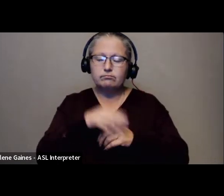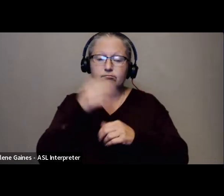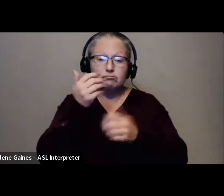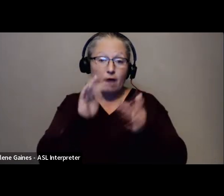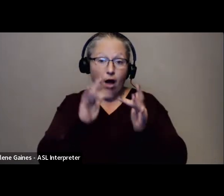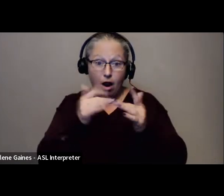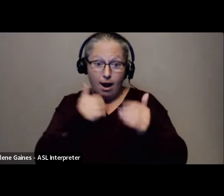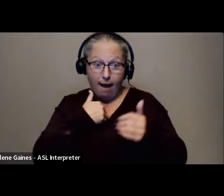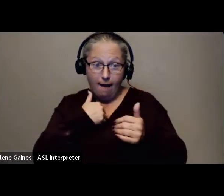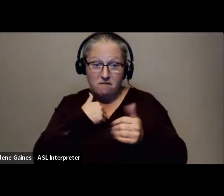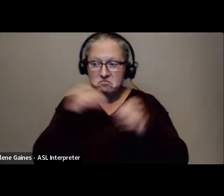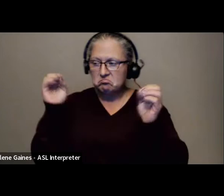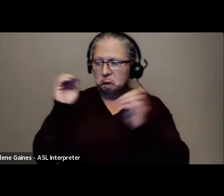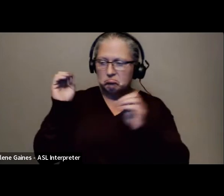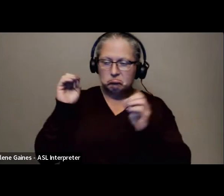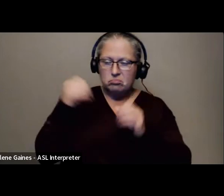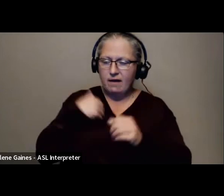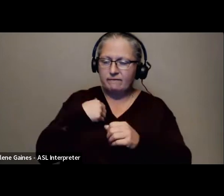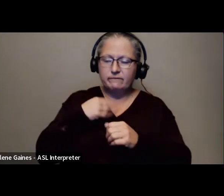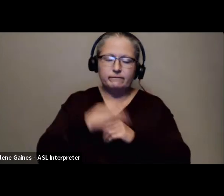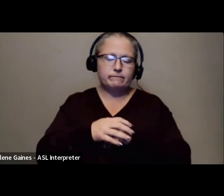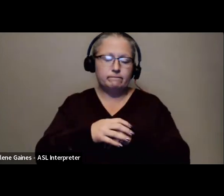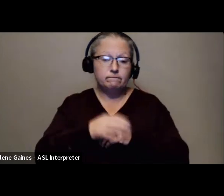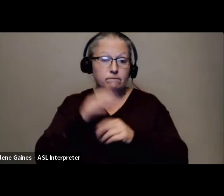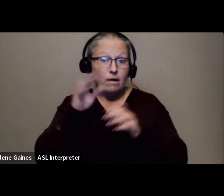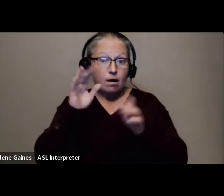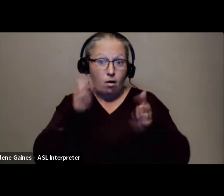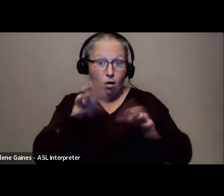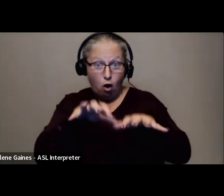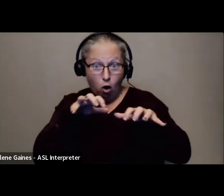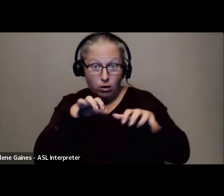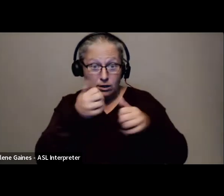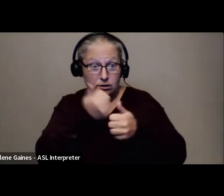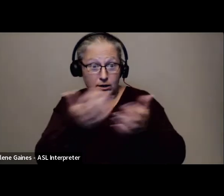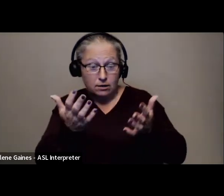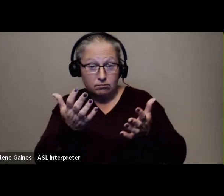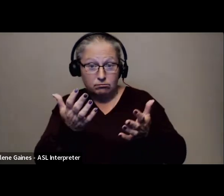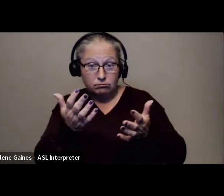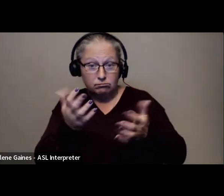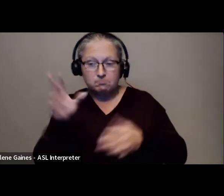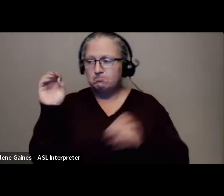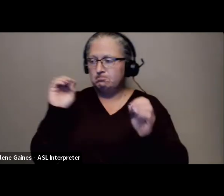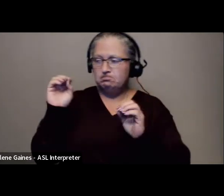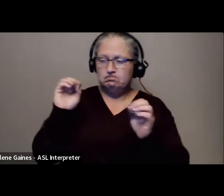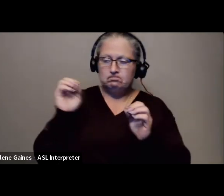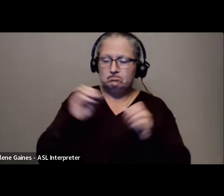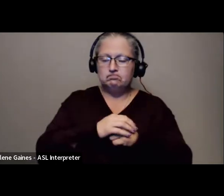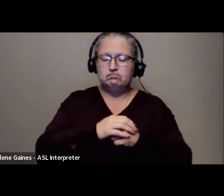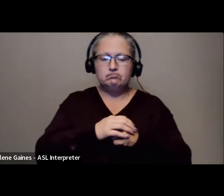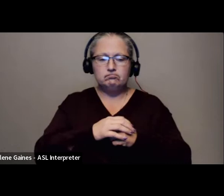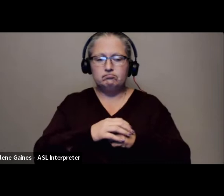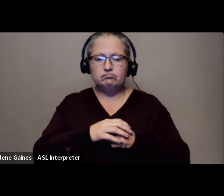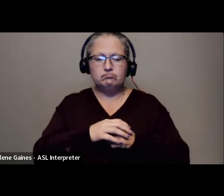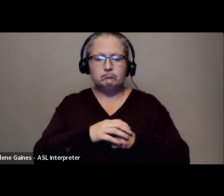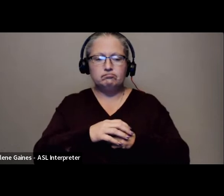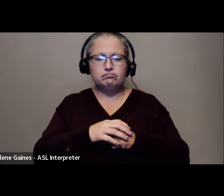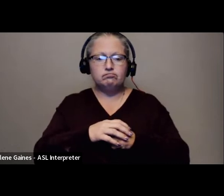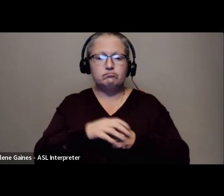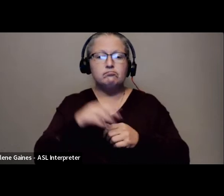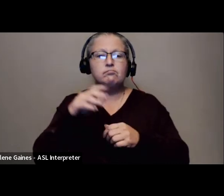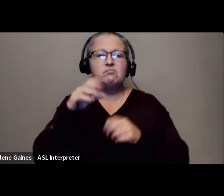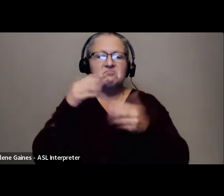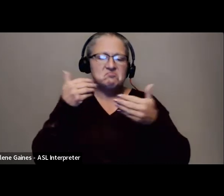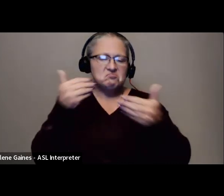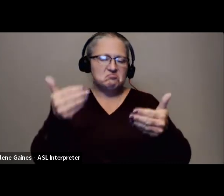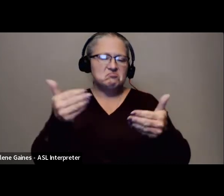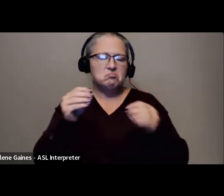online? No, President Land. Okay. Are there any in the audience? Do we have any slips? No, President Land. Okay, so we can keep